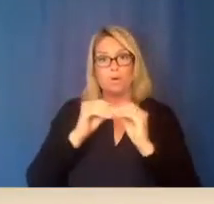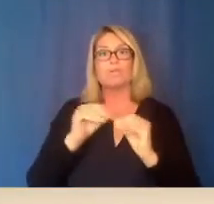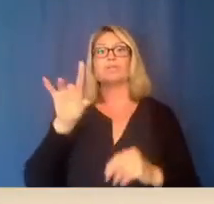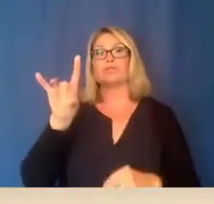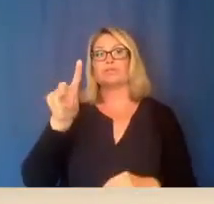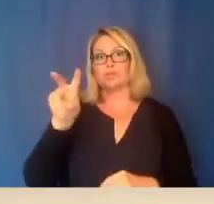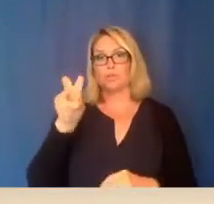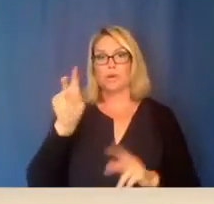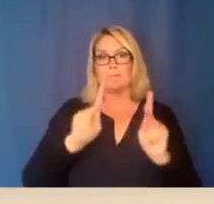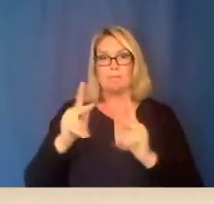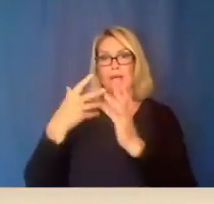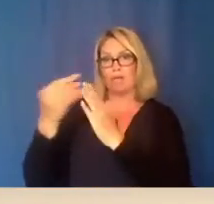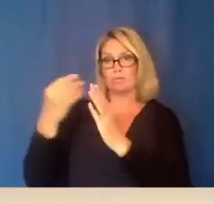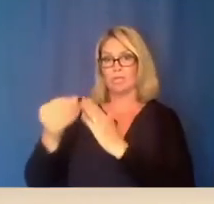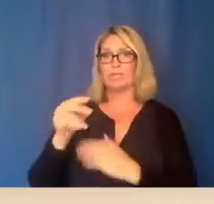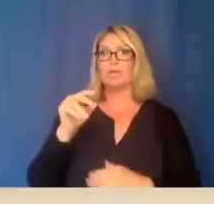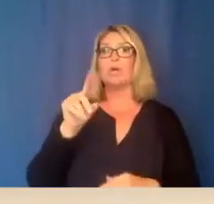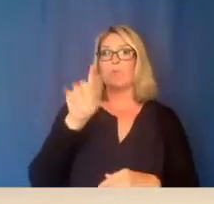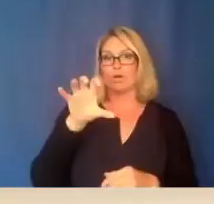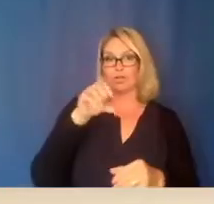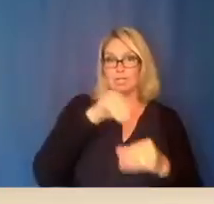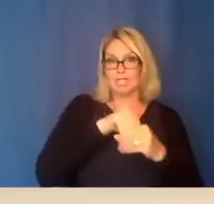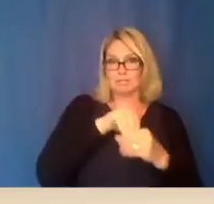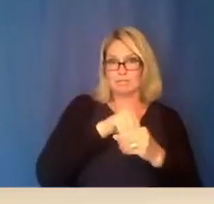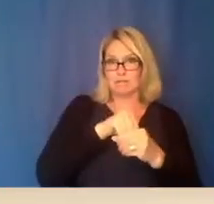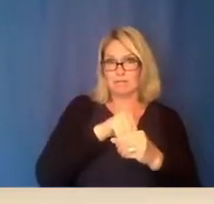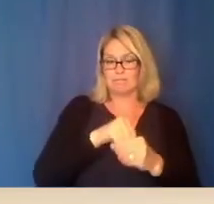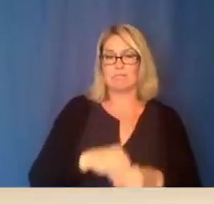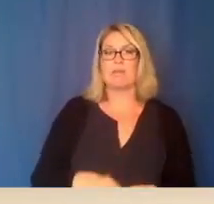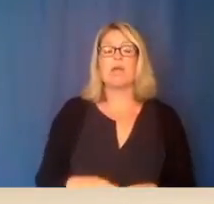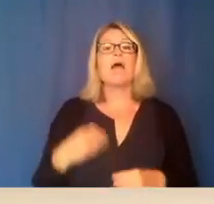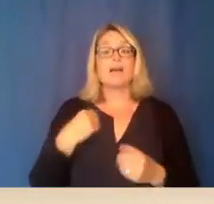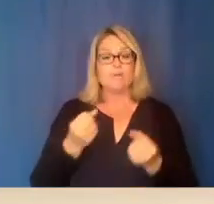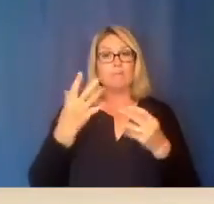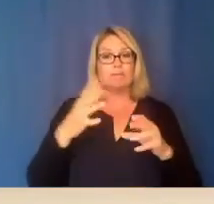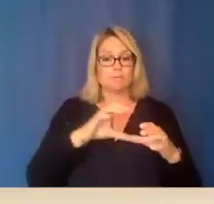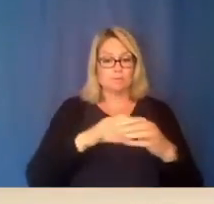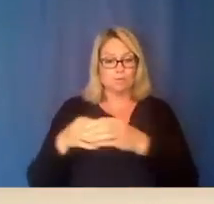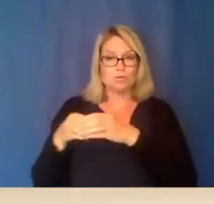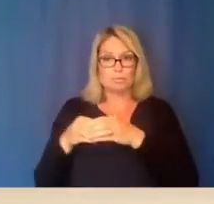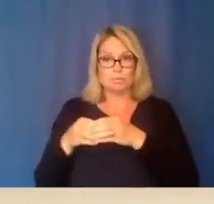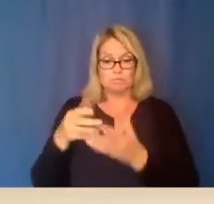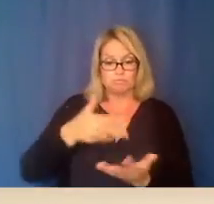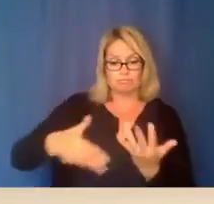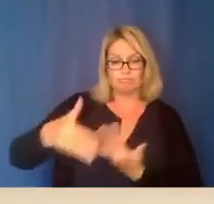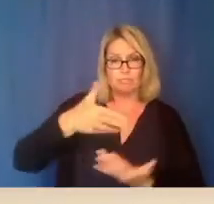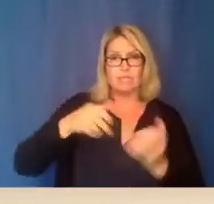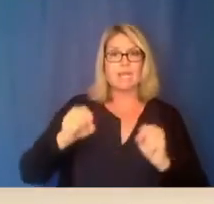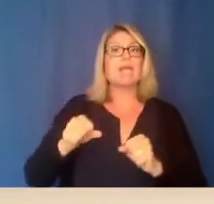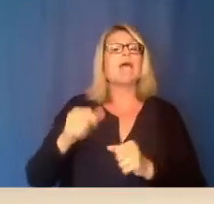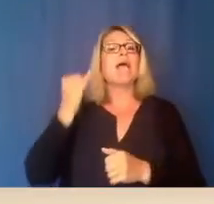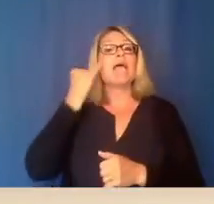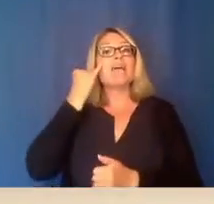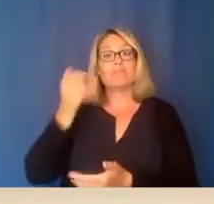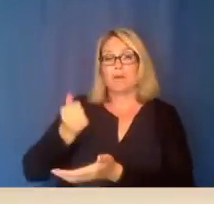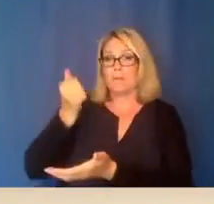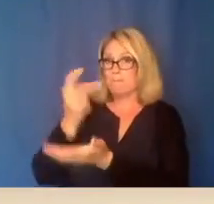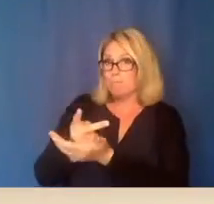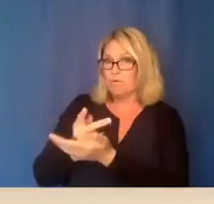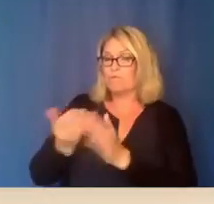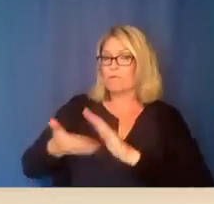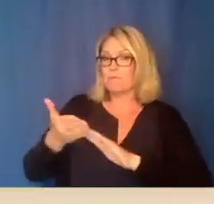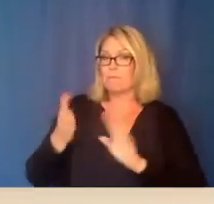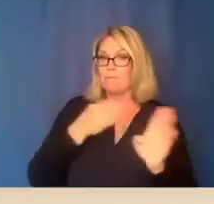outdoors and 100 people indoors, and multiple cohorts are permitted based on approved operational plans. And up to